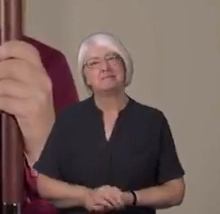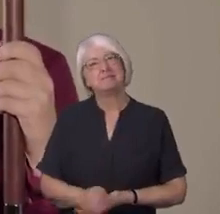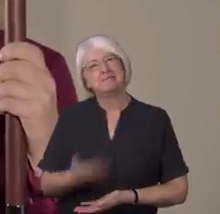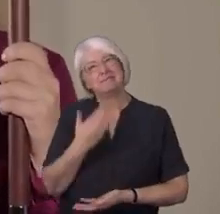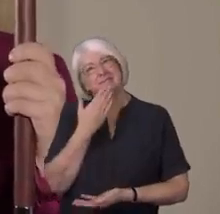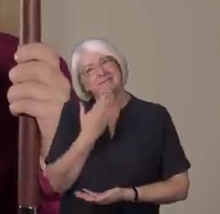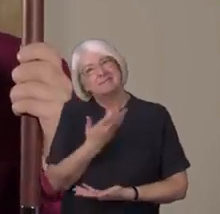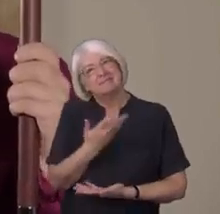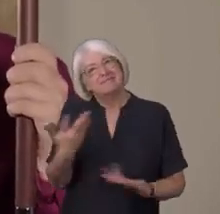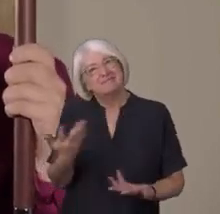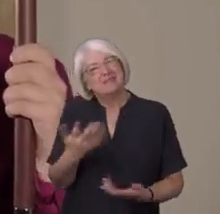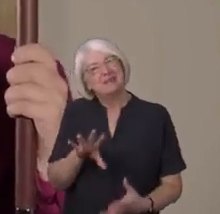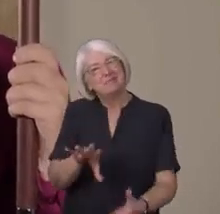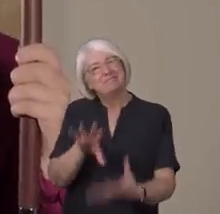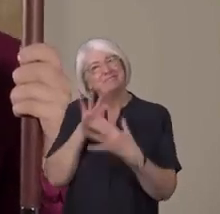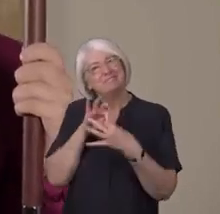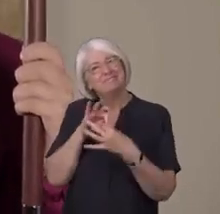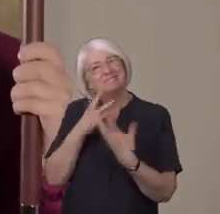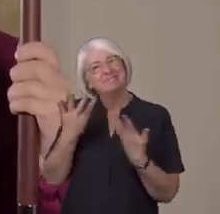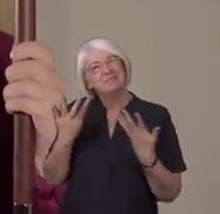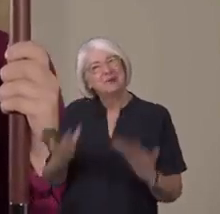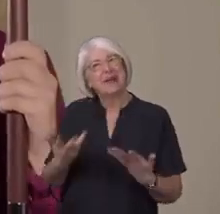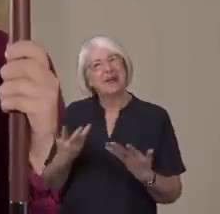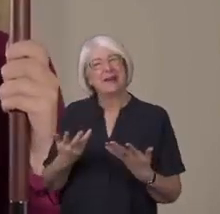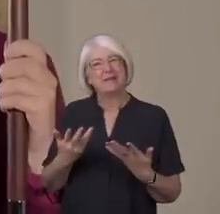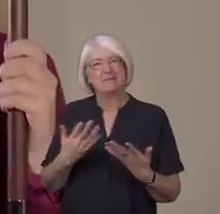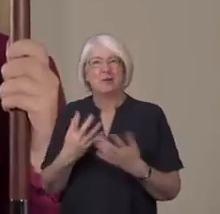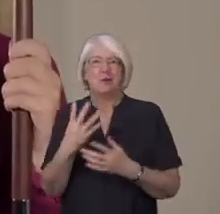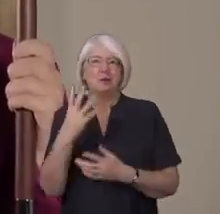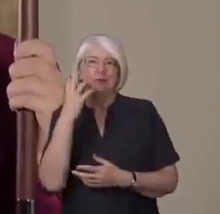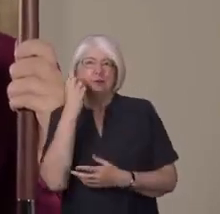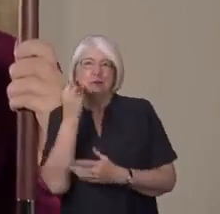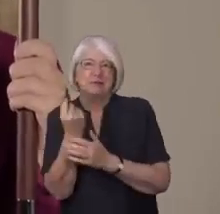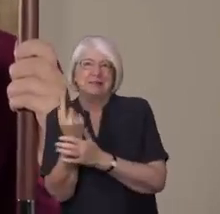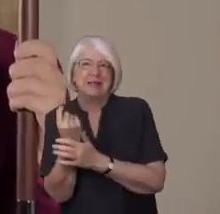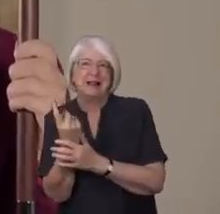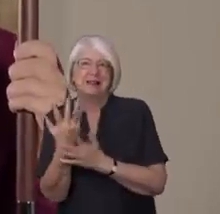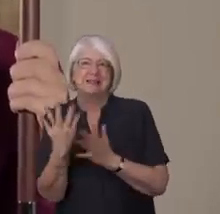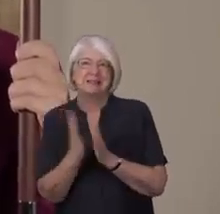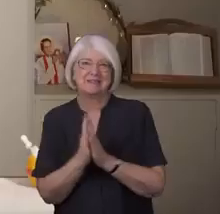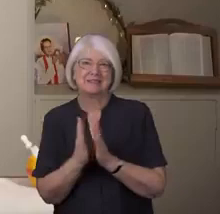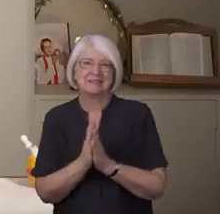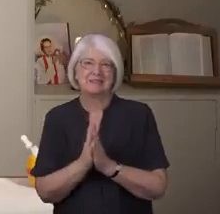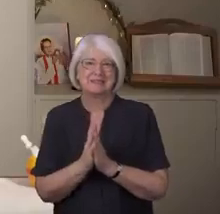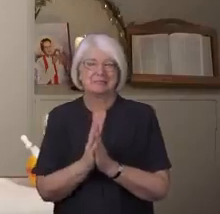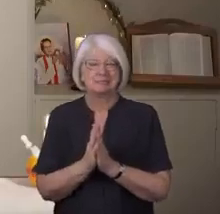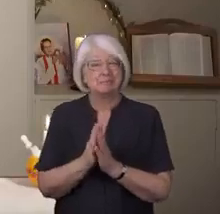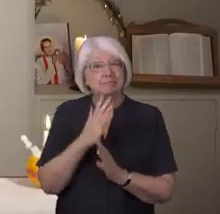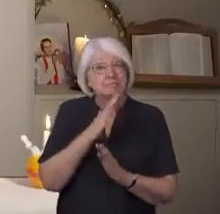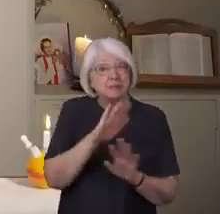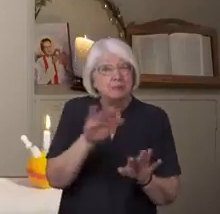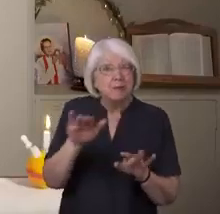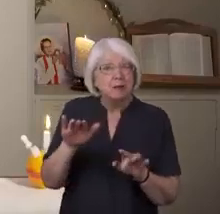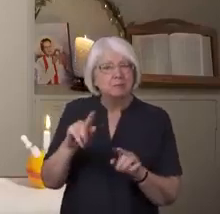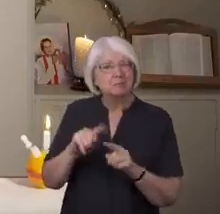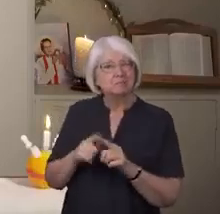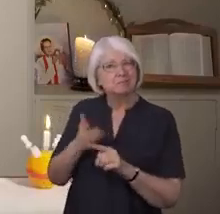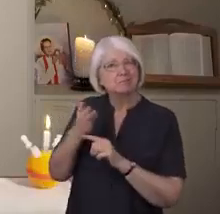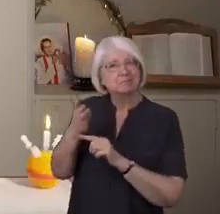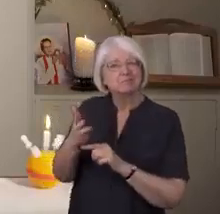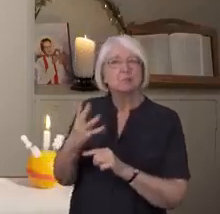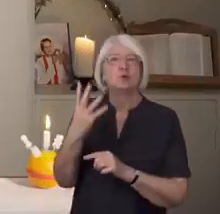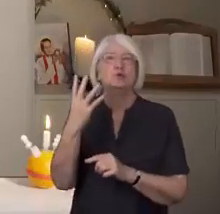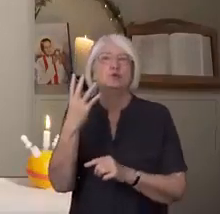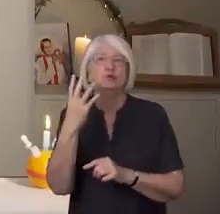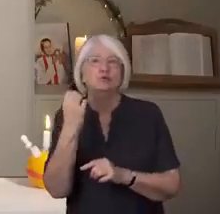Thank you so much for joining us today for our Christingle service. And just a reminder to visit